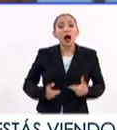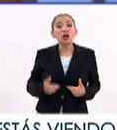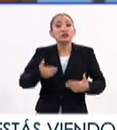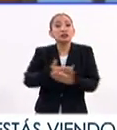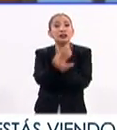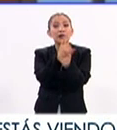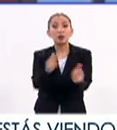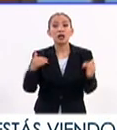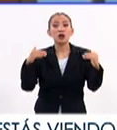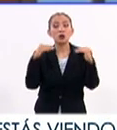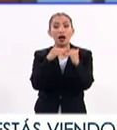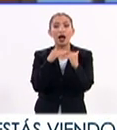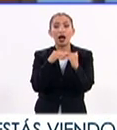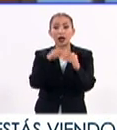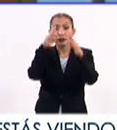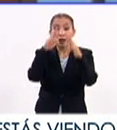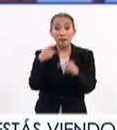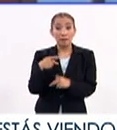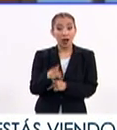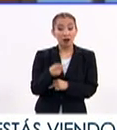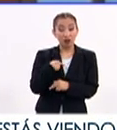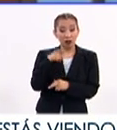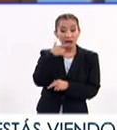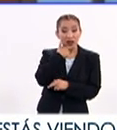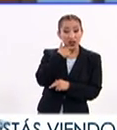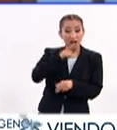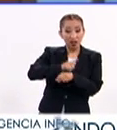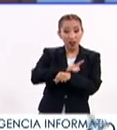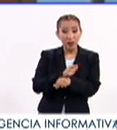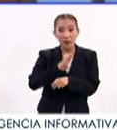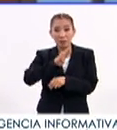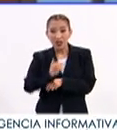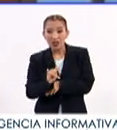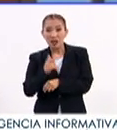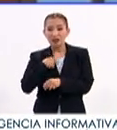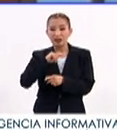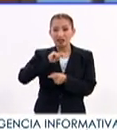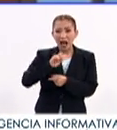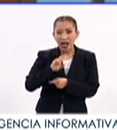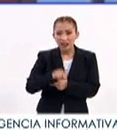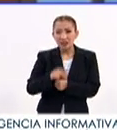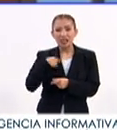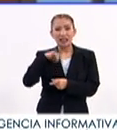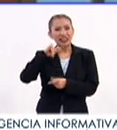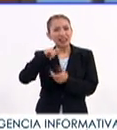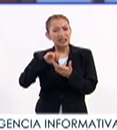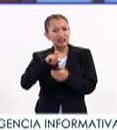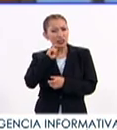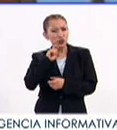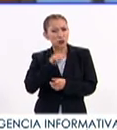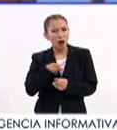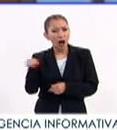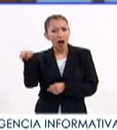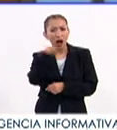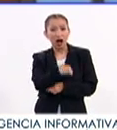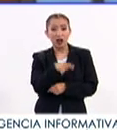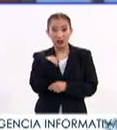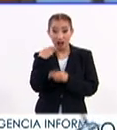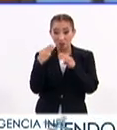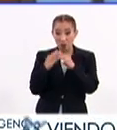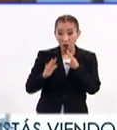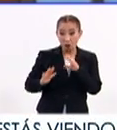free and equal. Yet around the world, lesbian, gay, bisexual, transgender and intersex people are